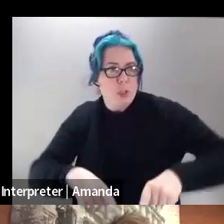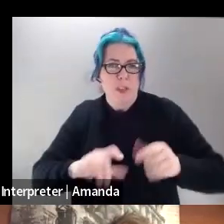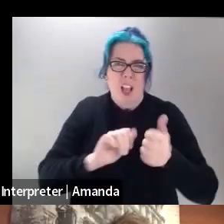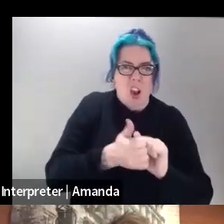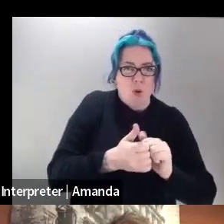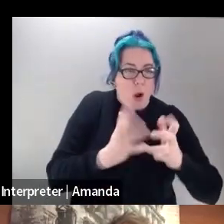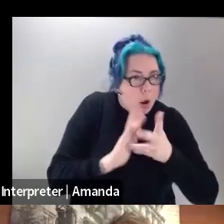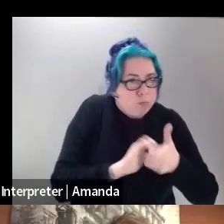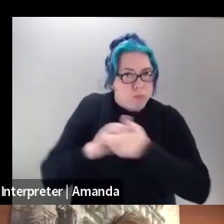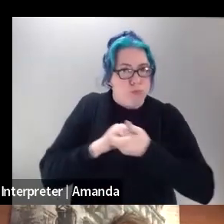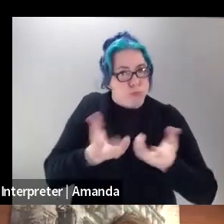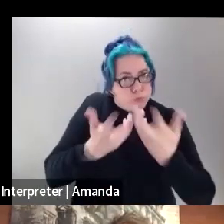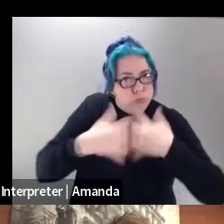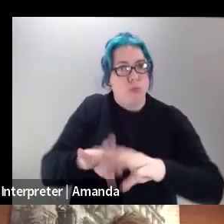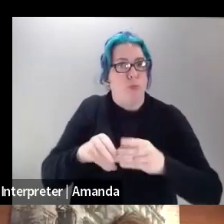get through first of all.